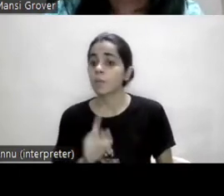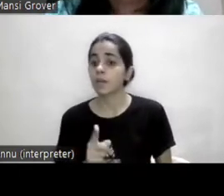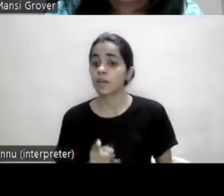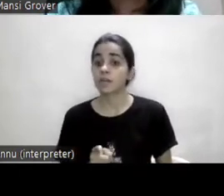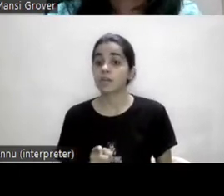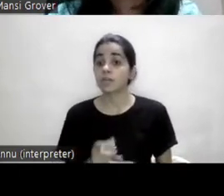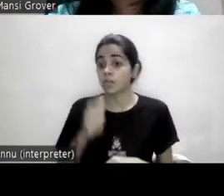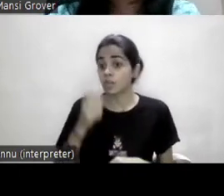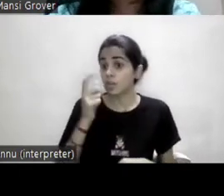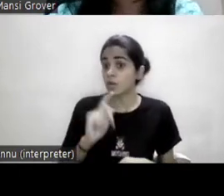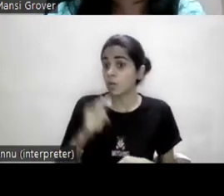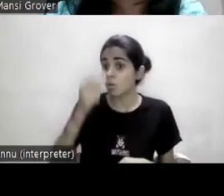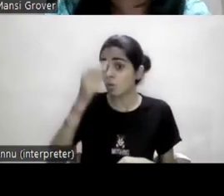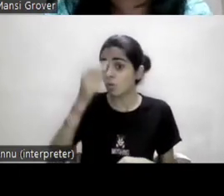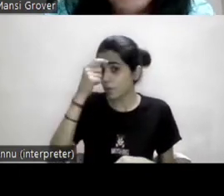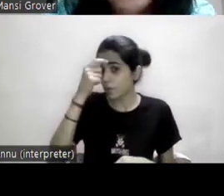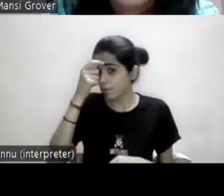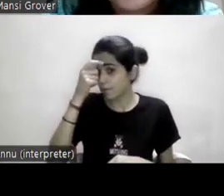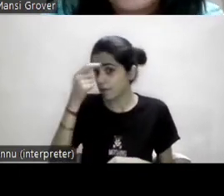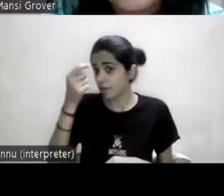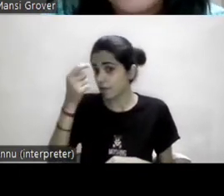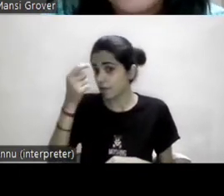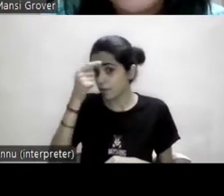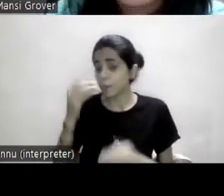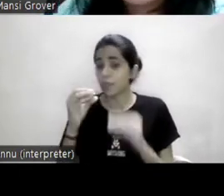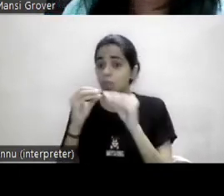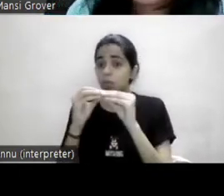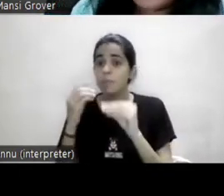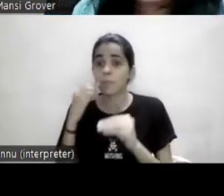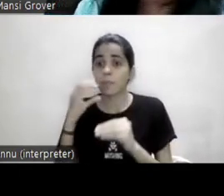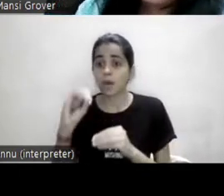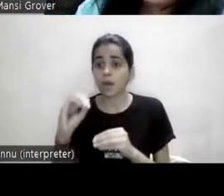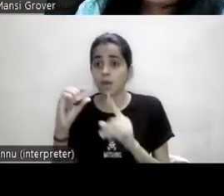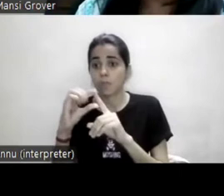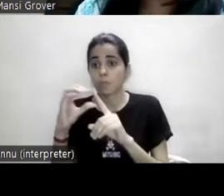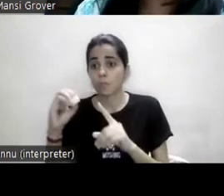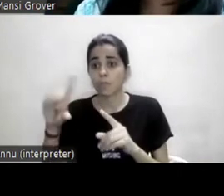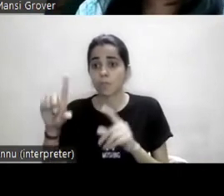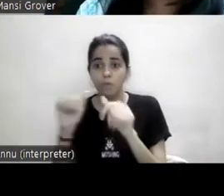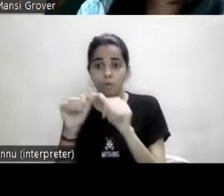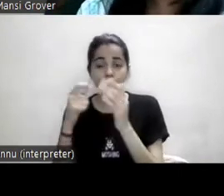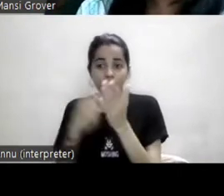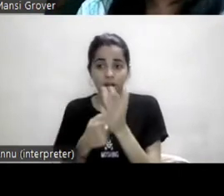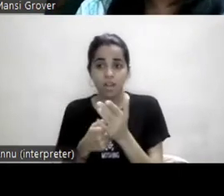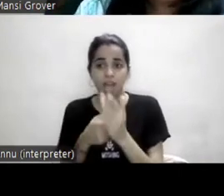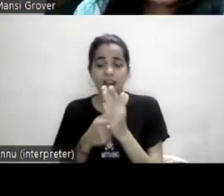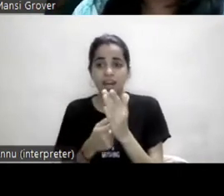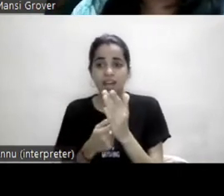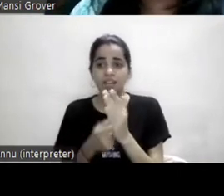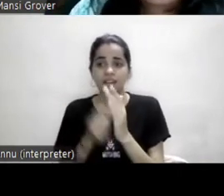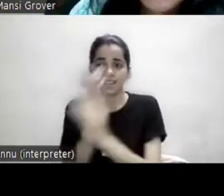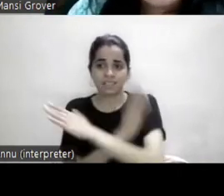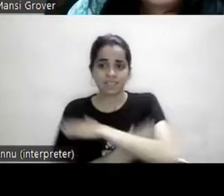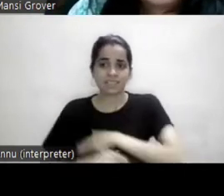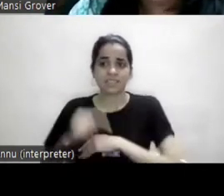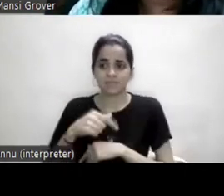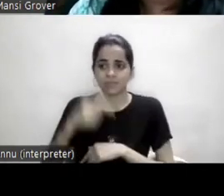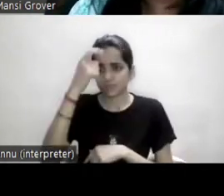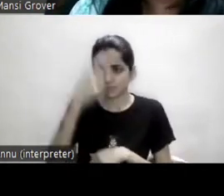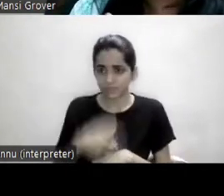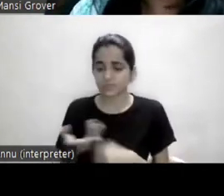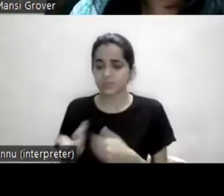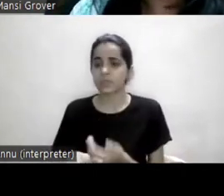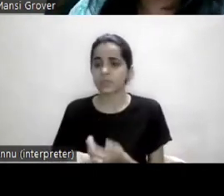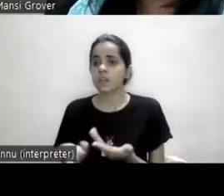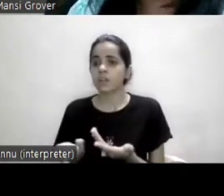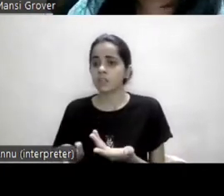fact that she has a sort of bipolar disorder, but the way it is treated here,